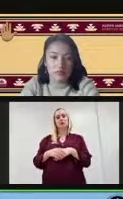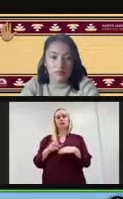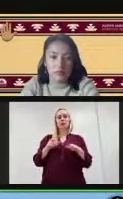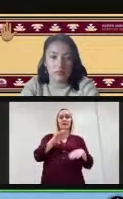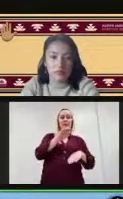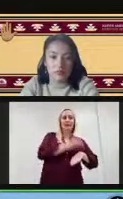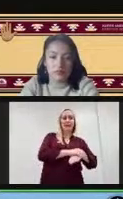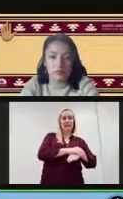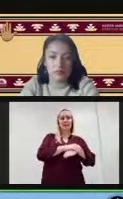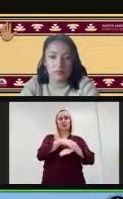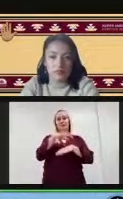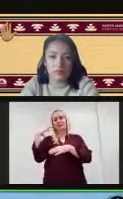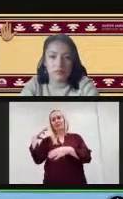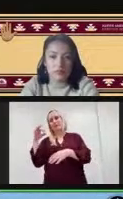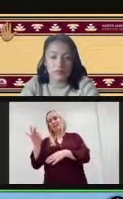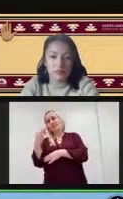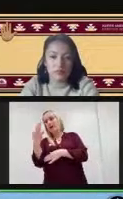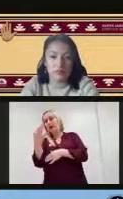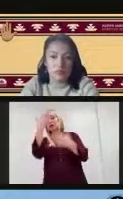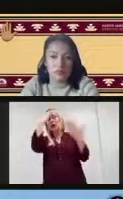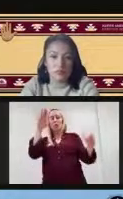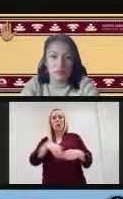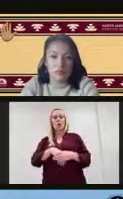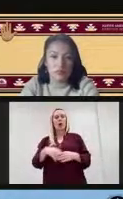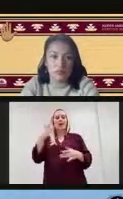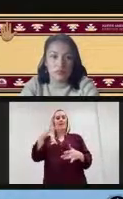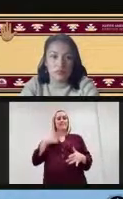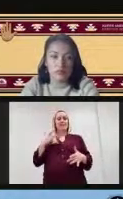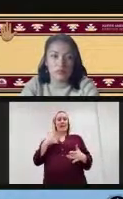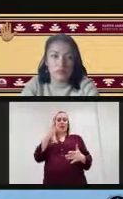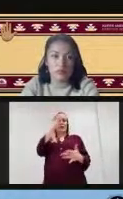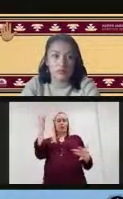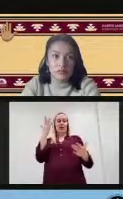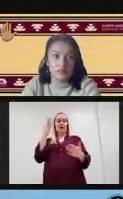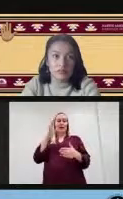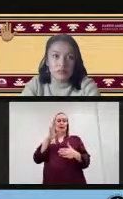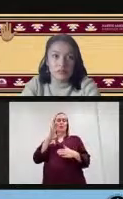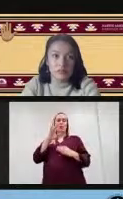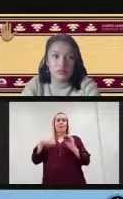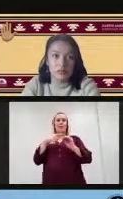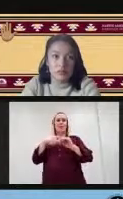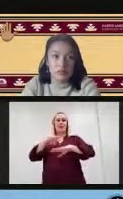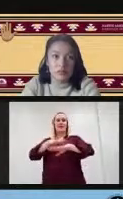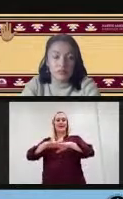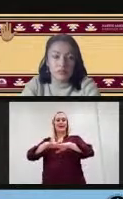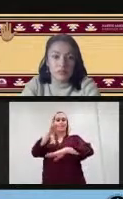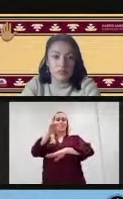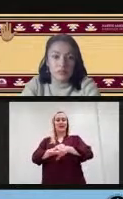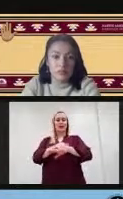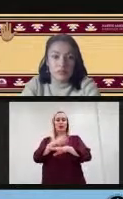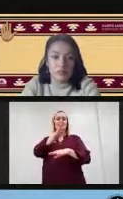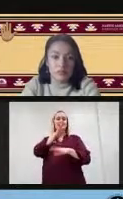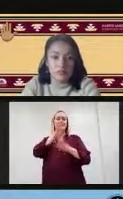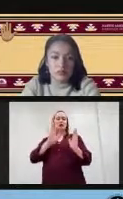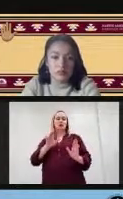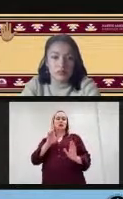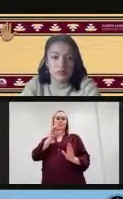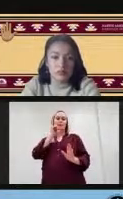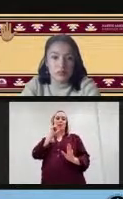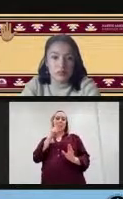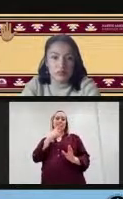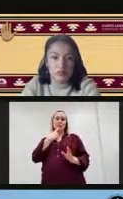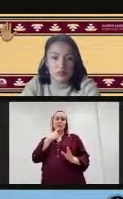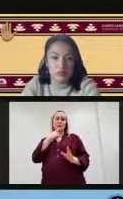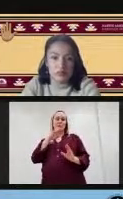Spanish? But I just felt like we were forgetting about the native English speakers by not saying something. And